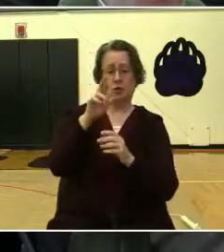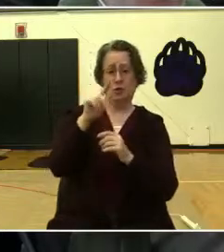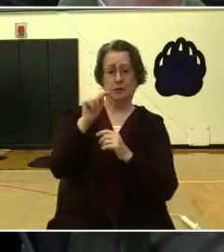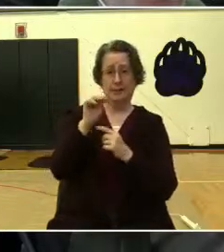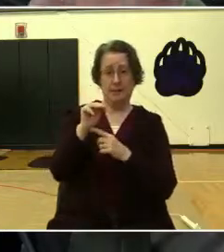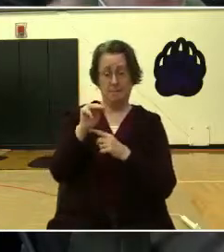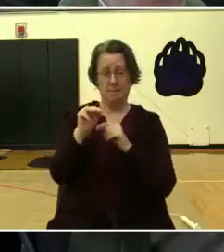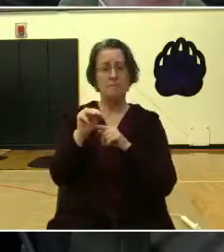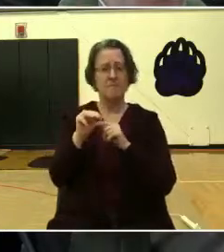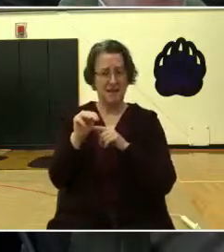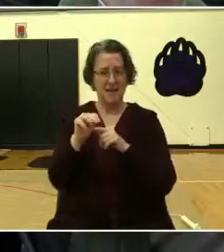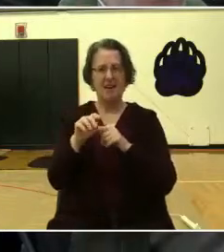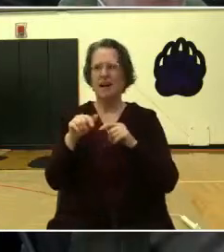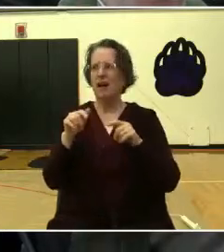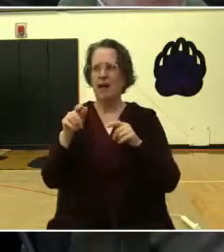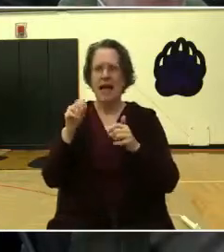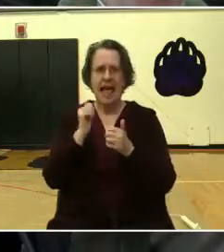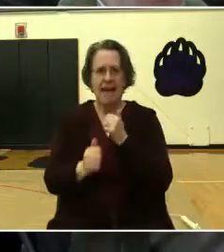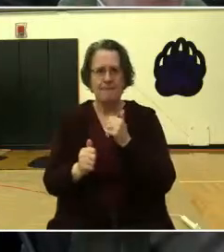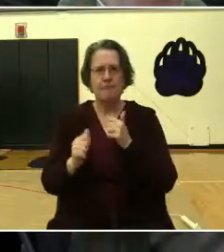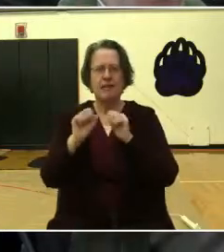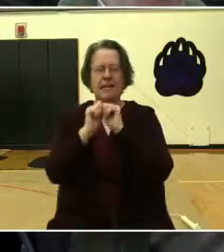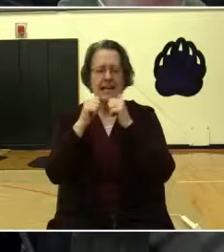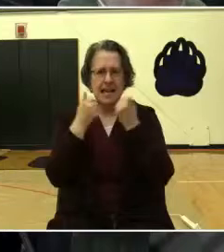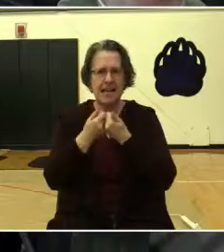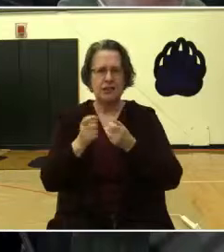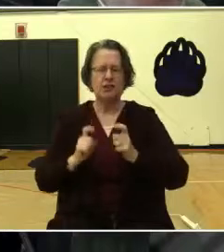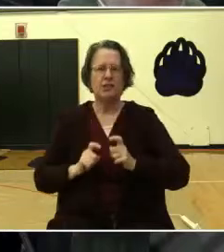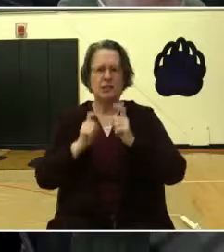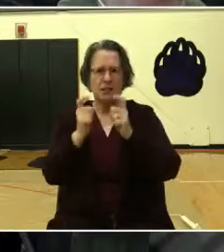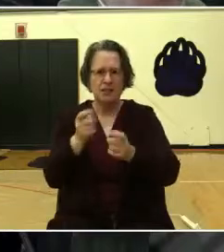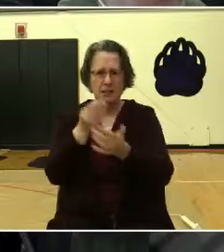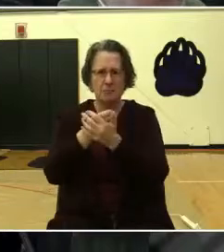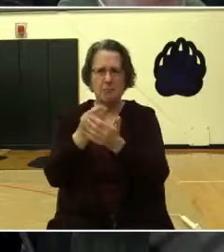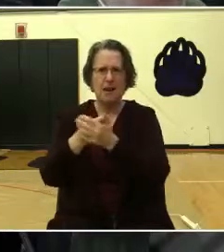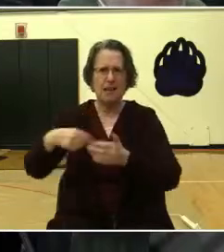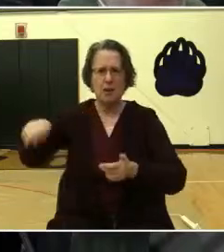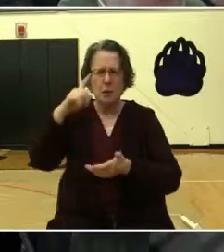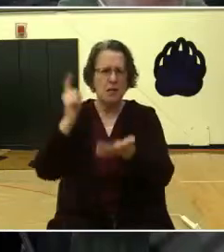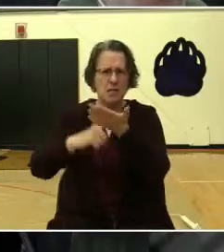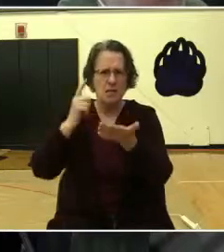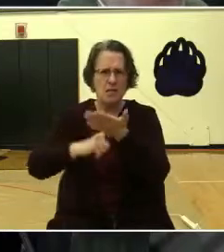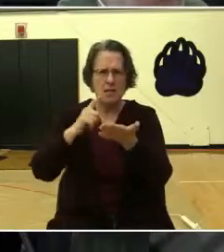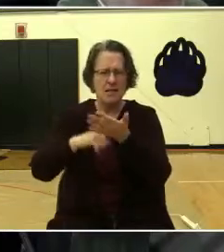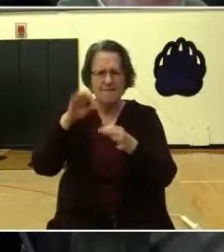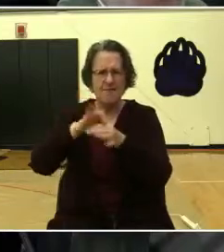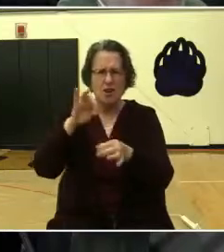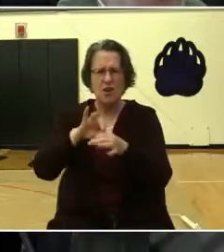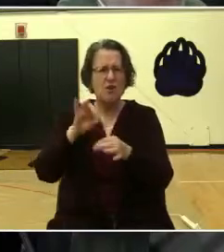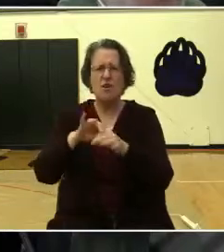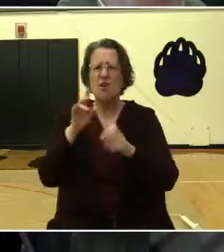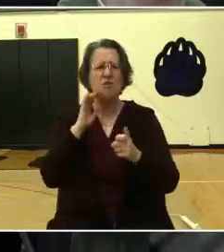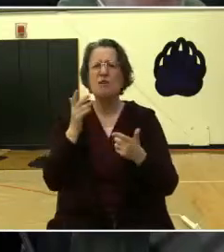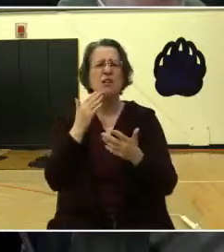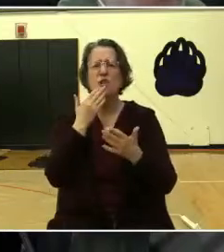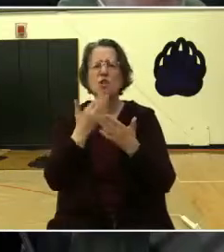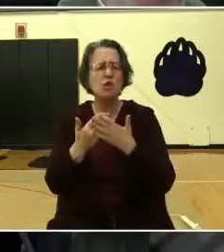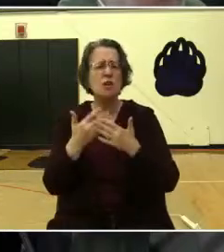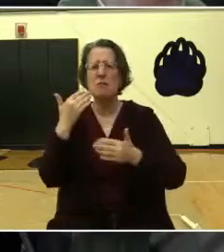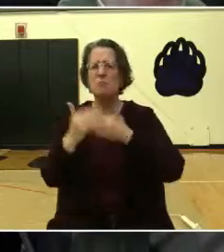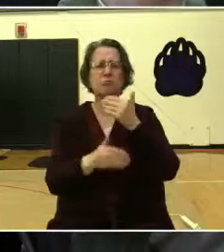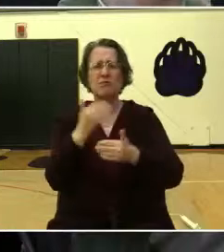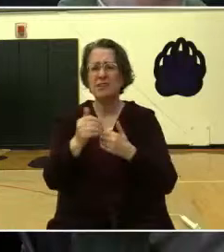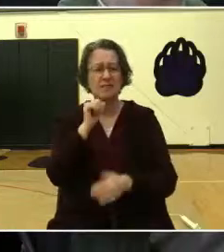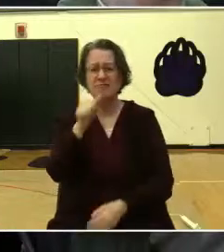discussed from the floor at this meeting there was a halfhazard quality to the uh process uh last